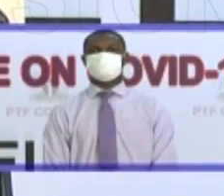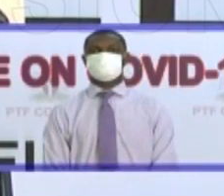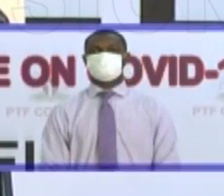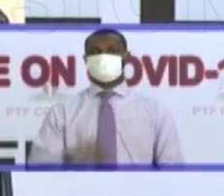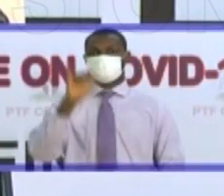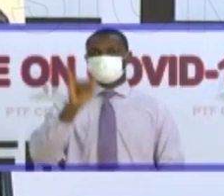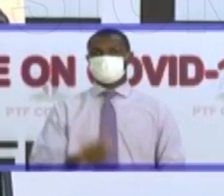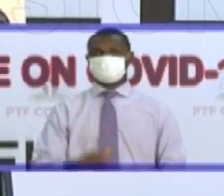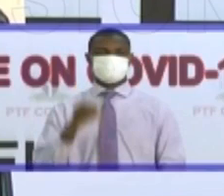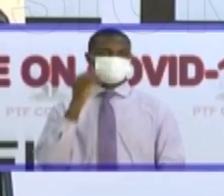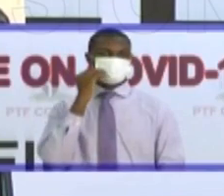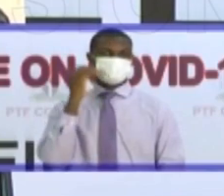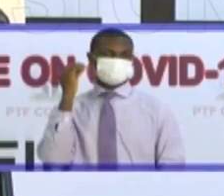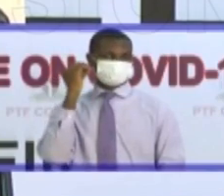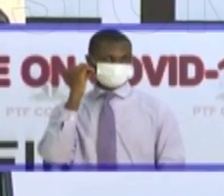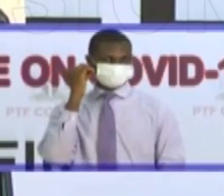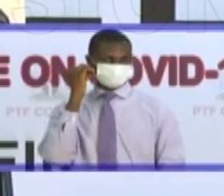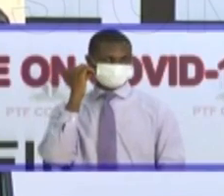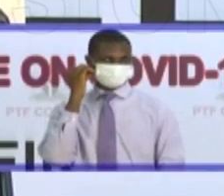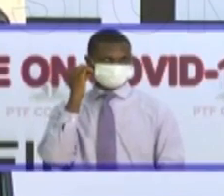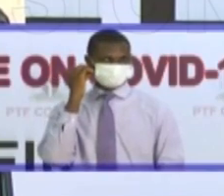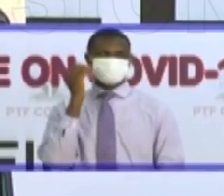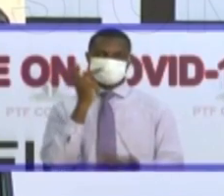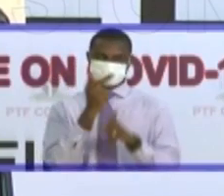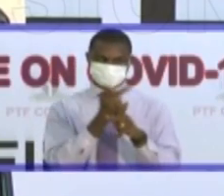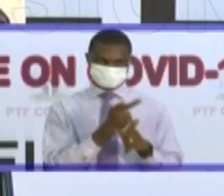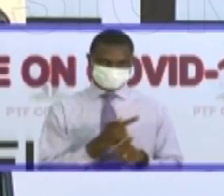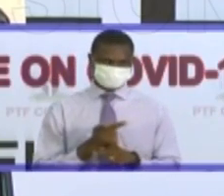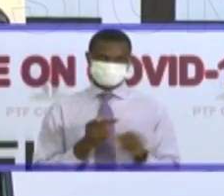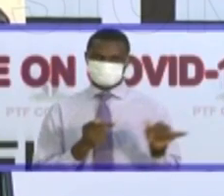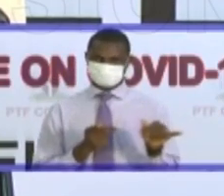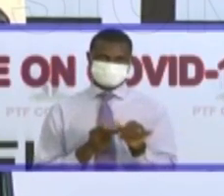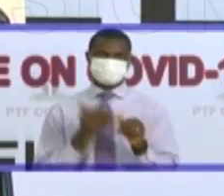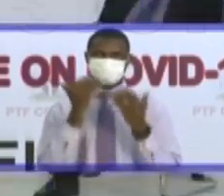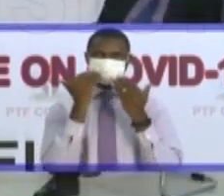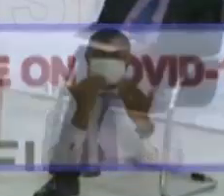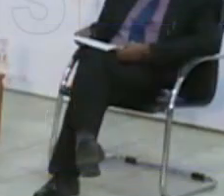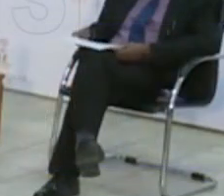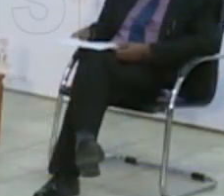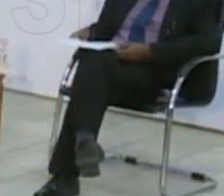Stay home and take all precautions carefully.